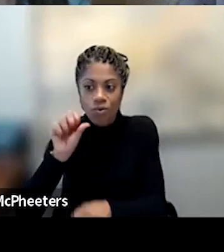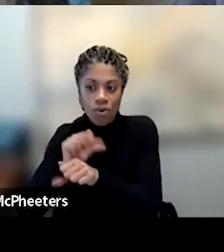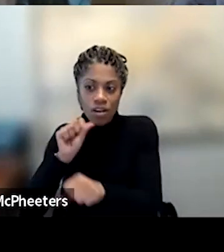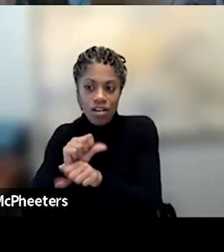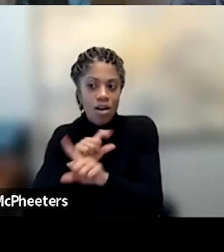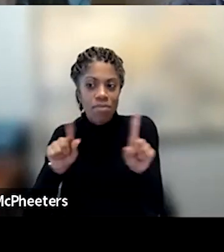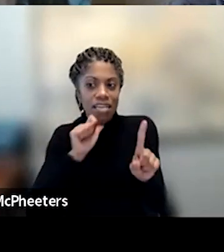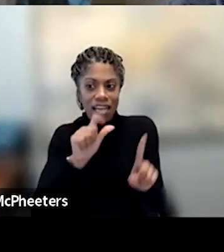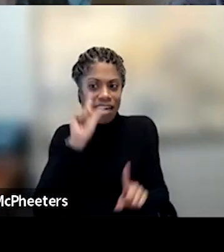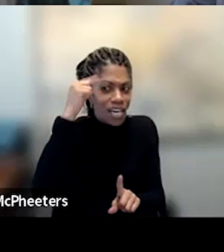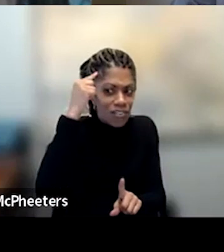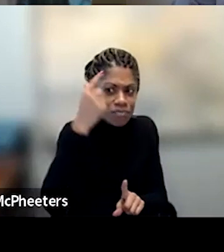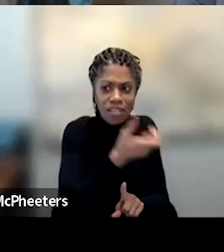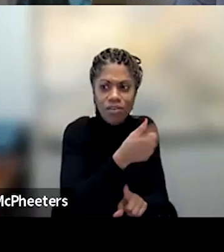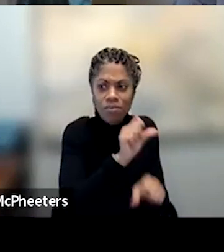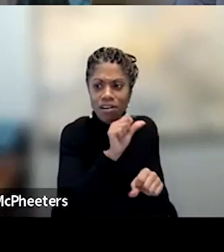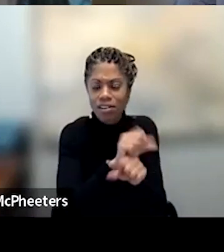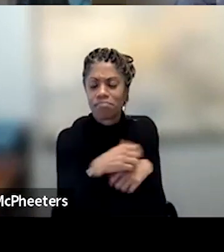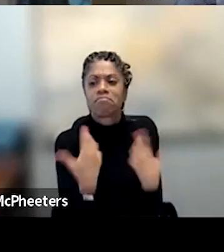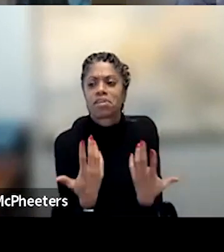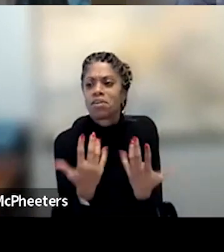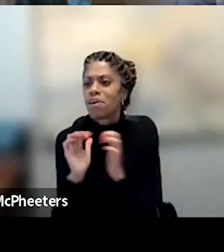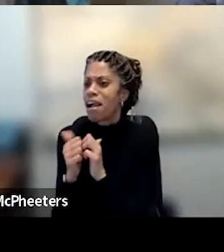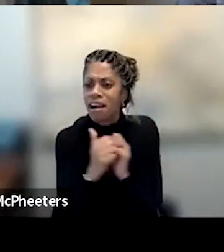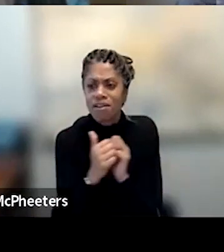Tanya, go ahead. Well, one thing that